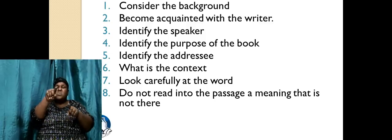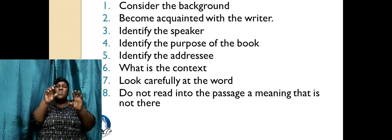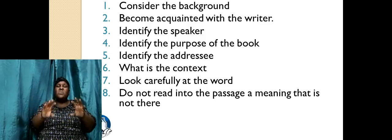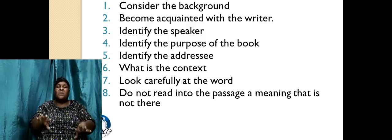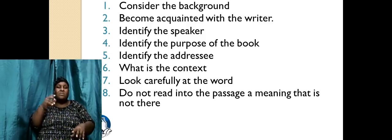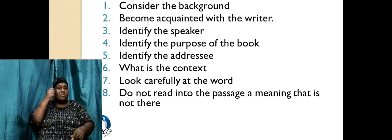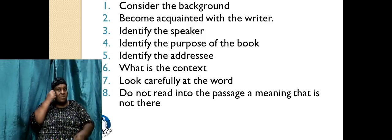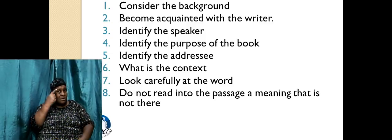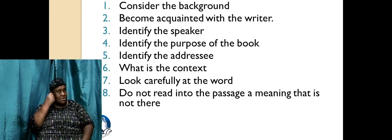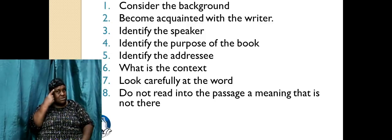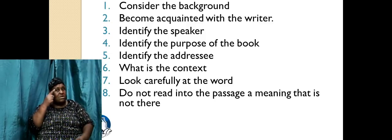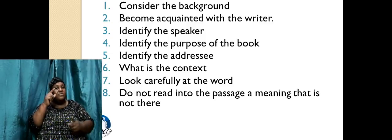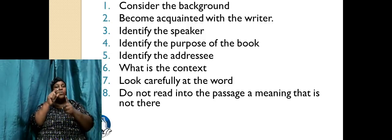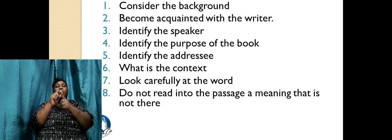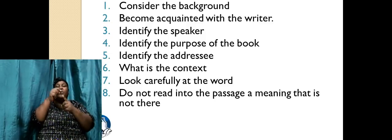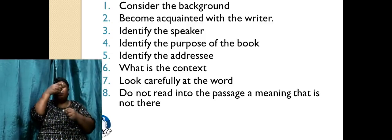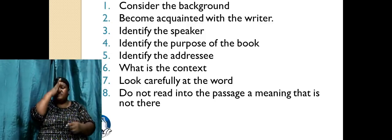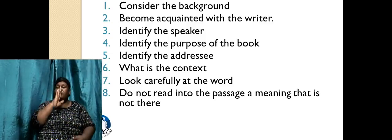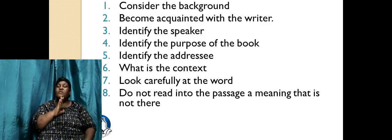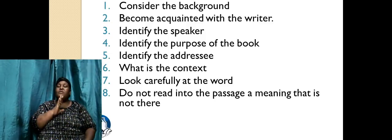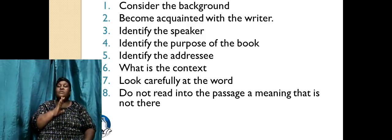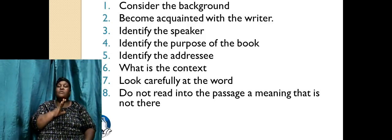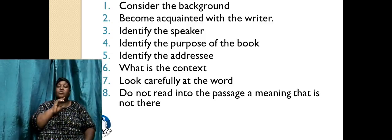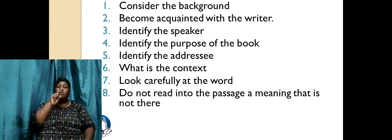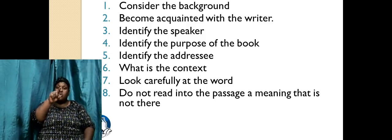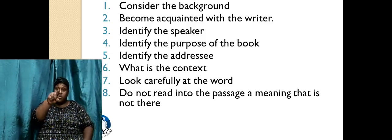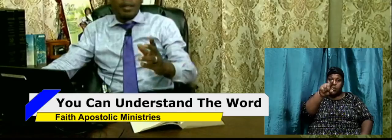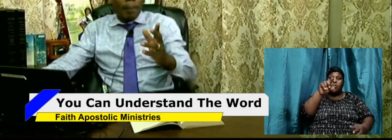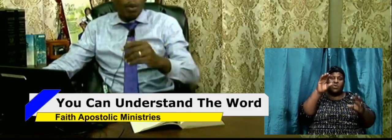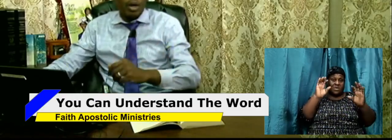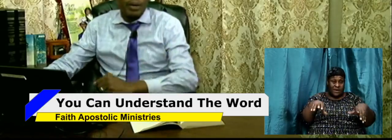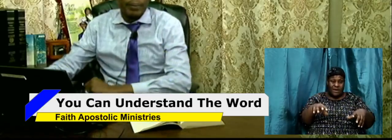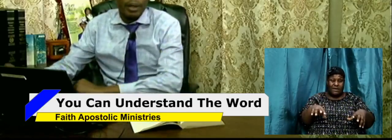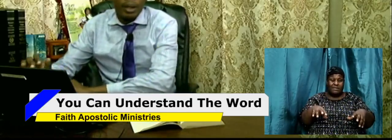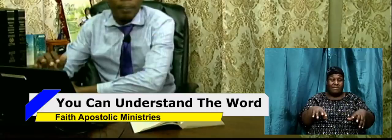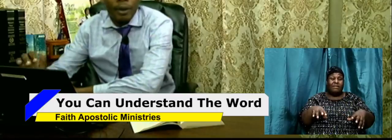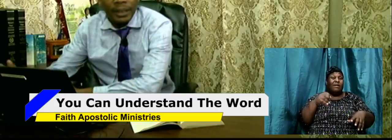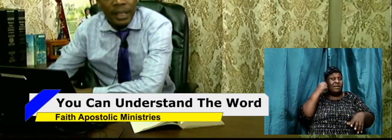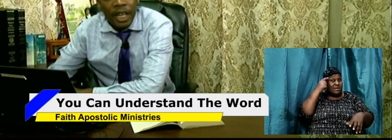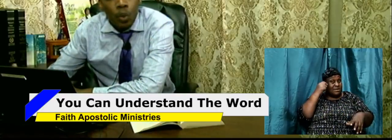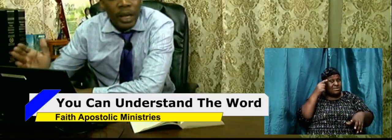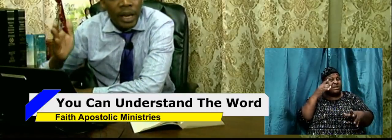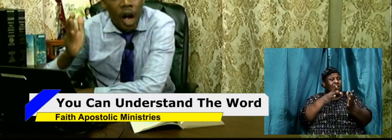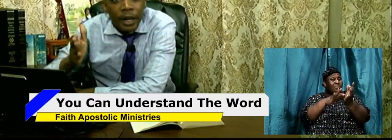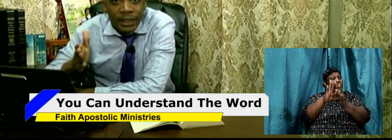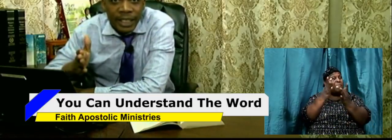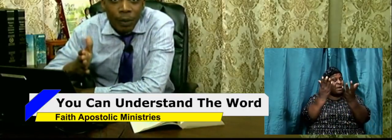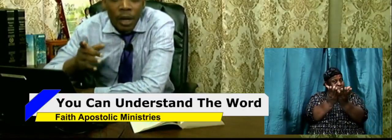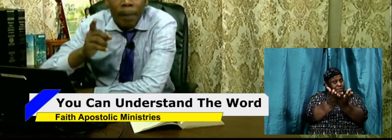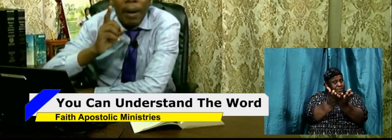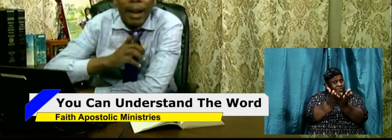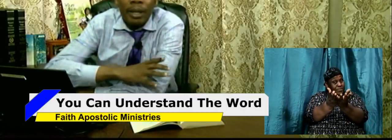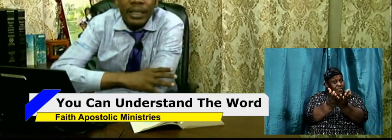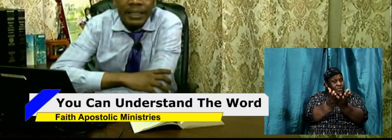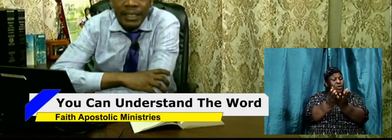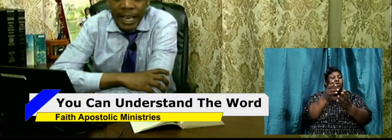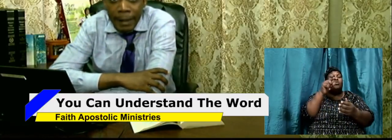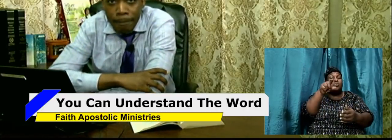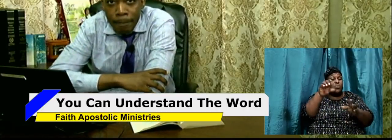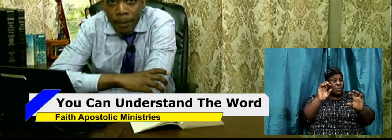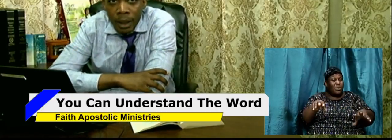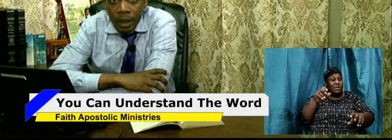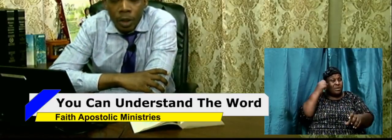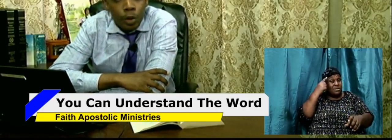word. You can understand the book. Praise God. You can understand what the Bible is